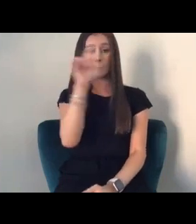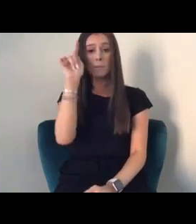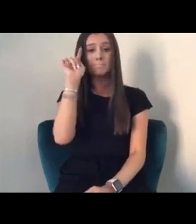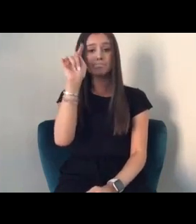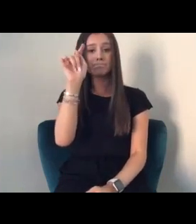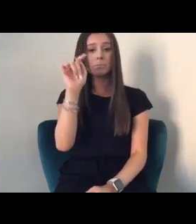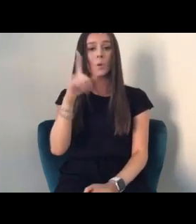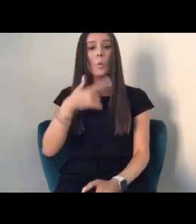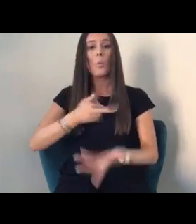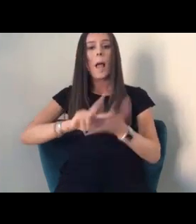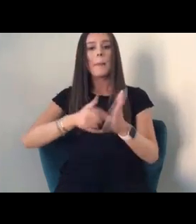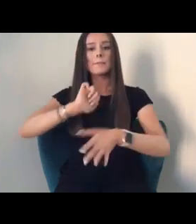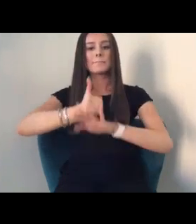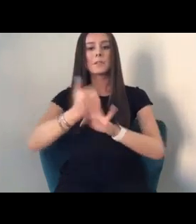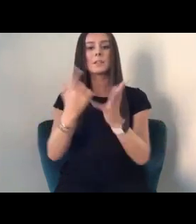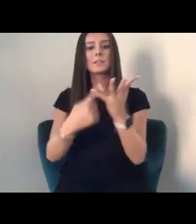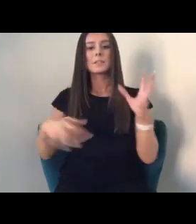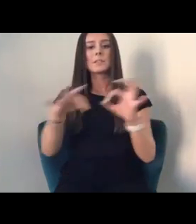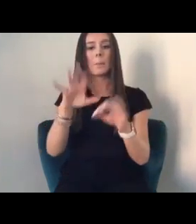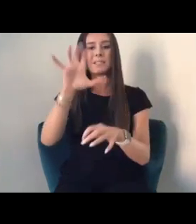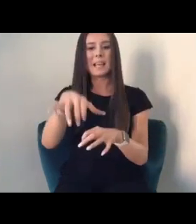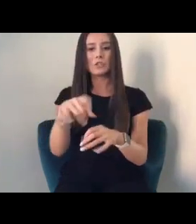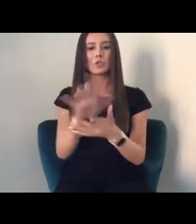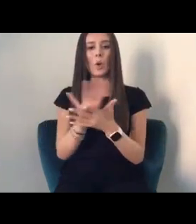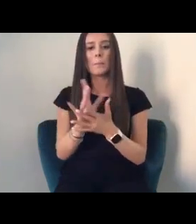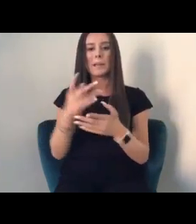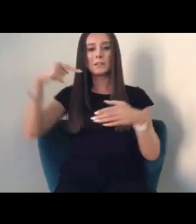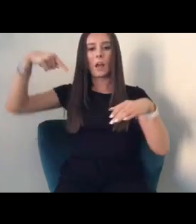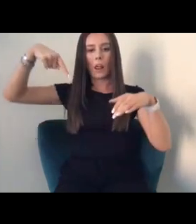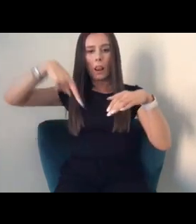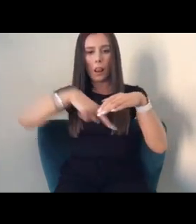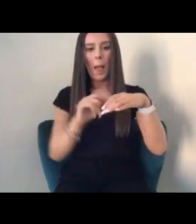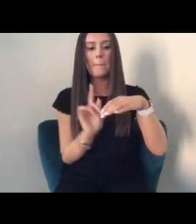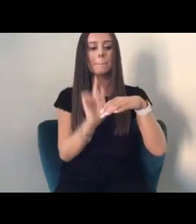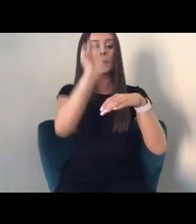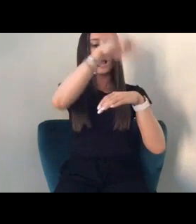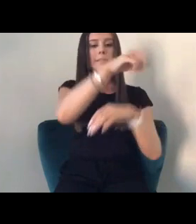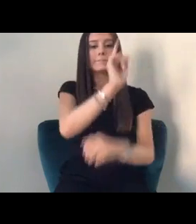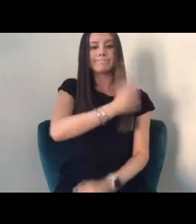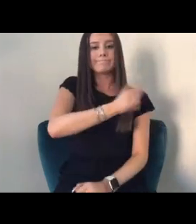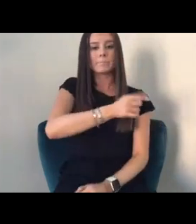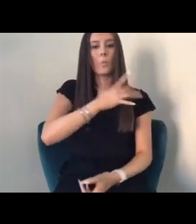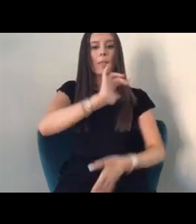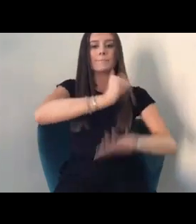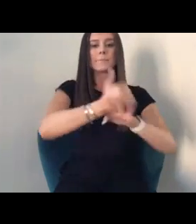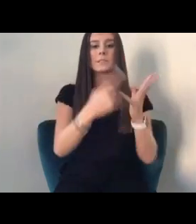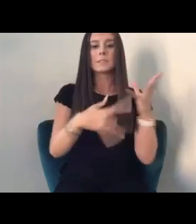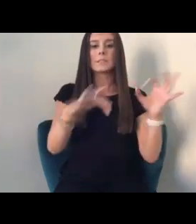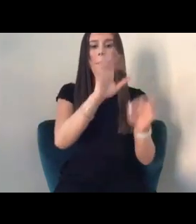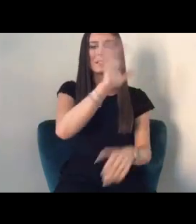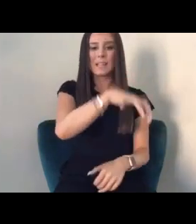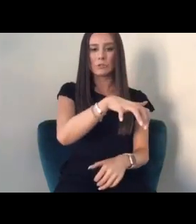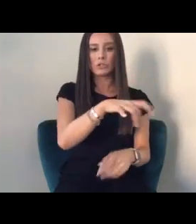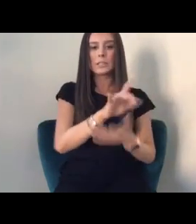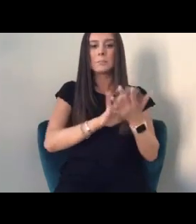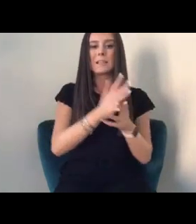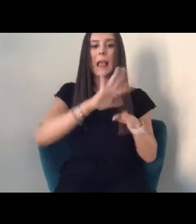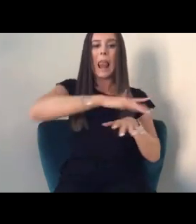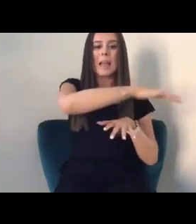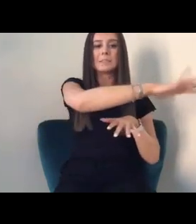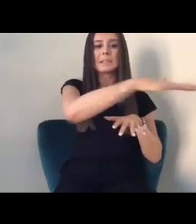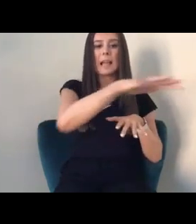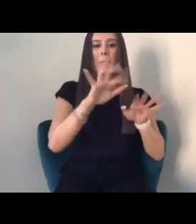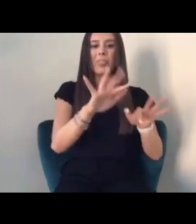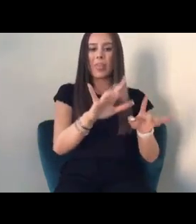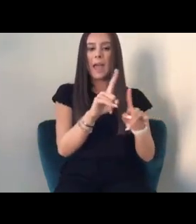to have a substation located behind the southern tunnel entrance. Our landscaping proposals around this substation will help to integrate